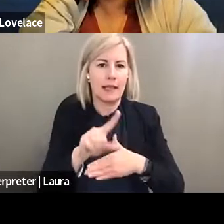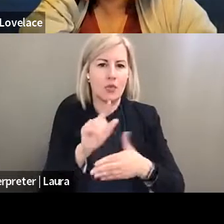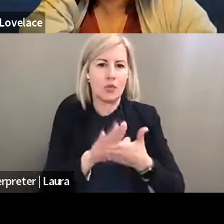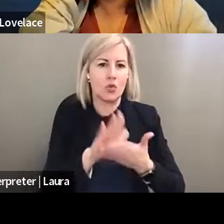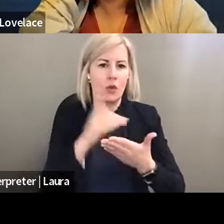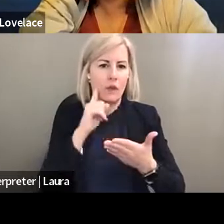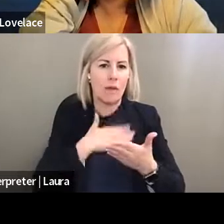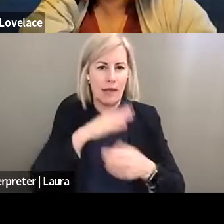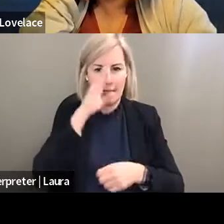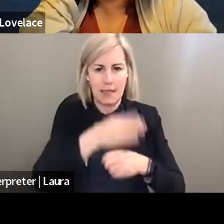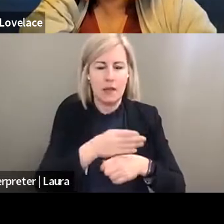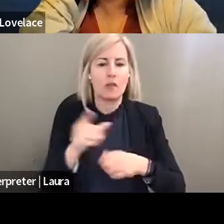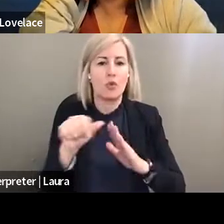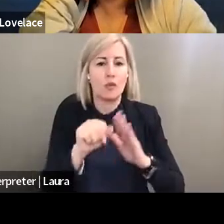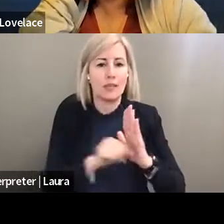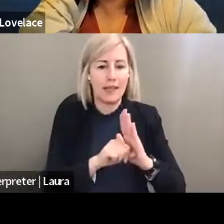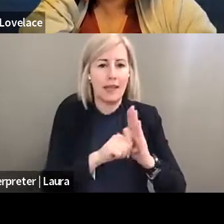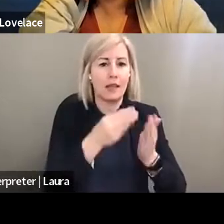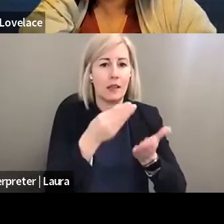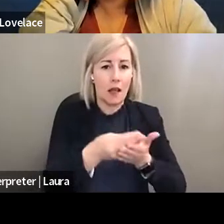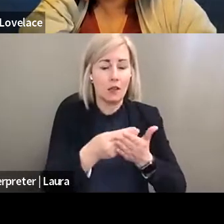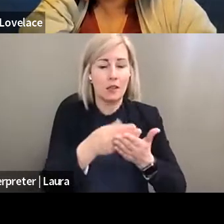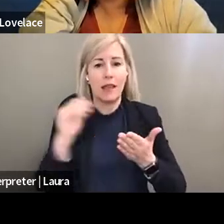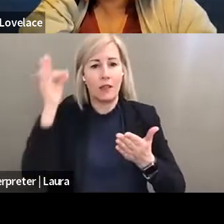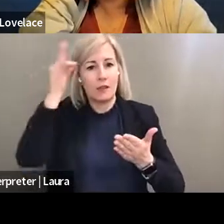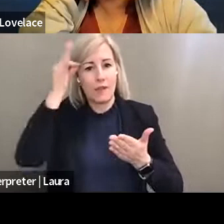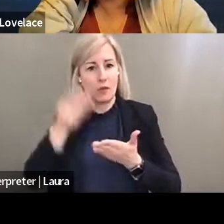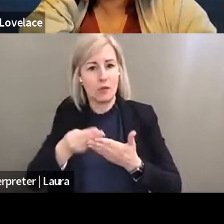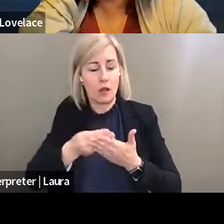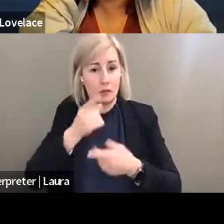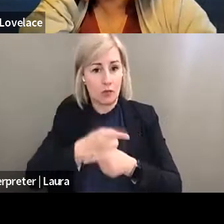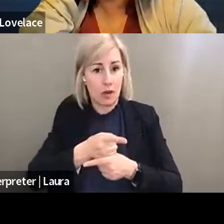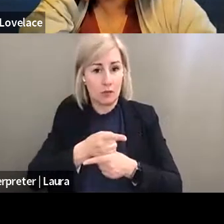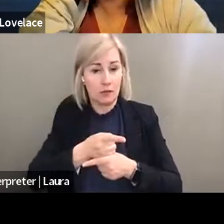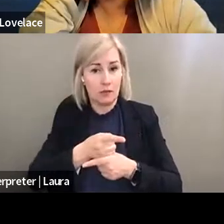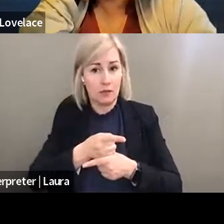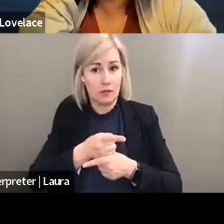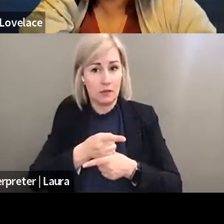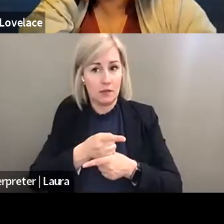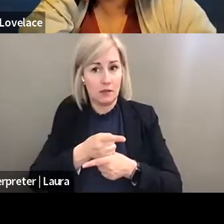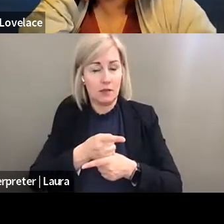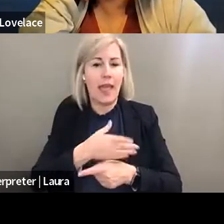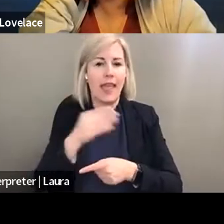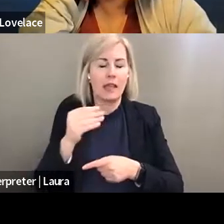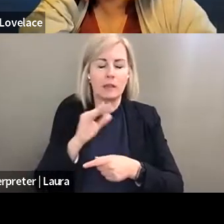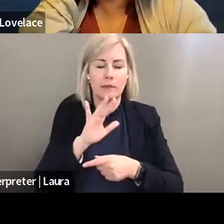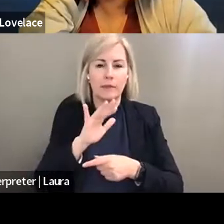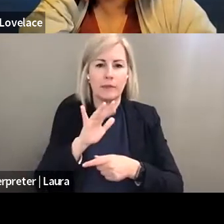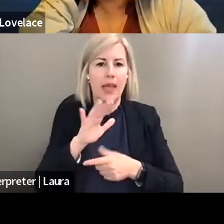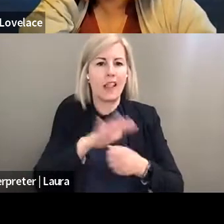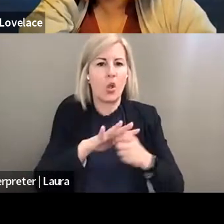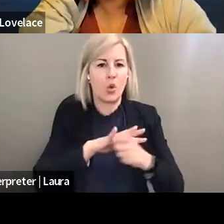my son? So there's state dollars and federal dollars. Is that correct? Yeah, and private, or I mean,